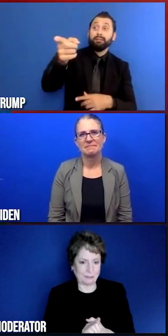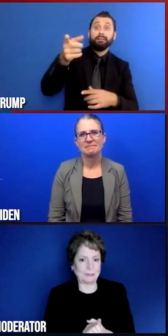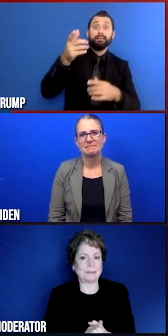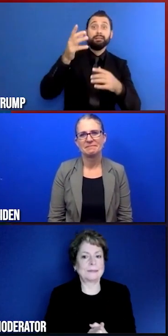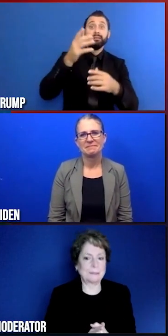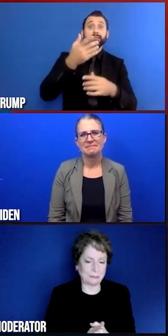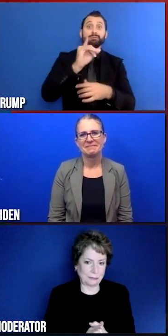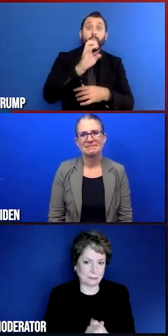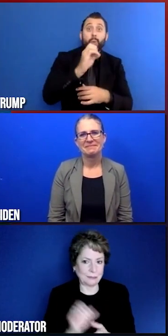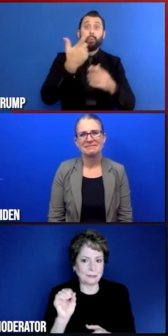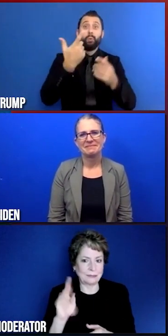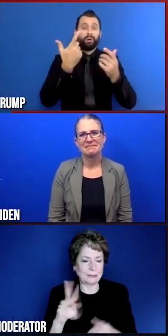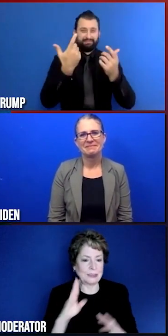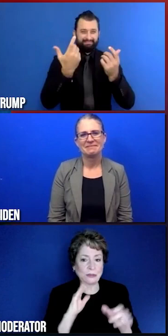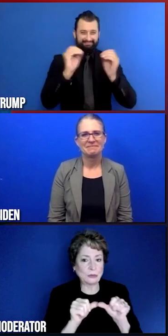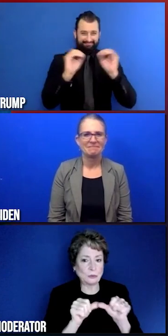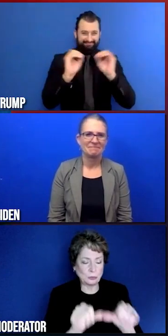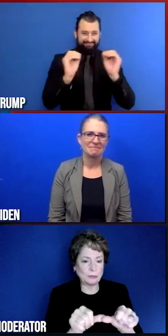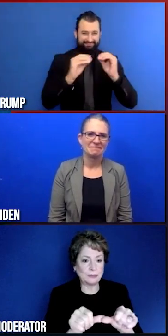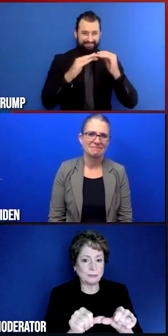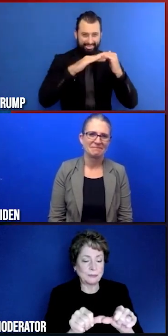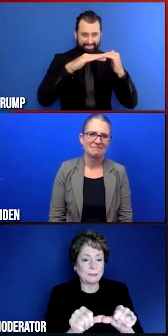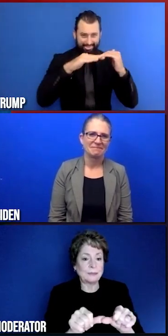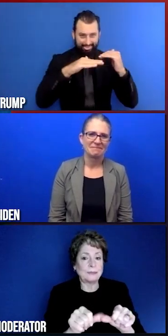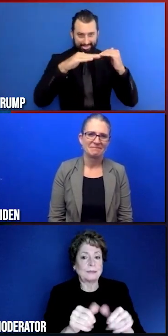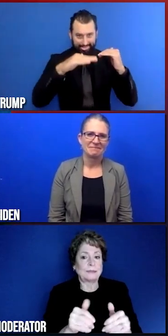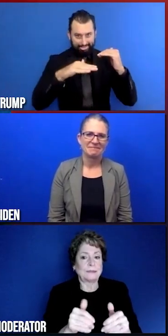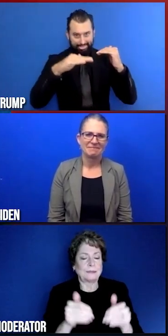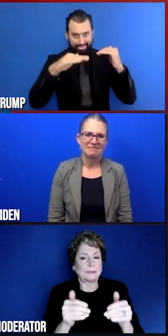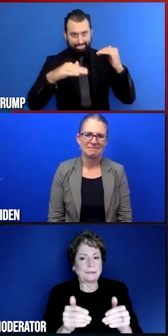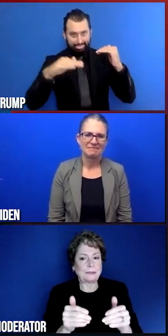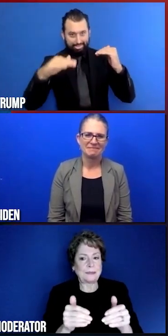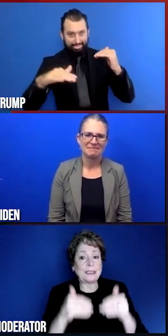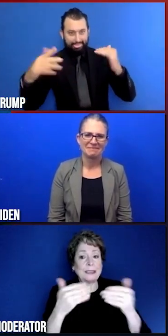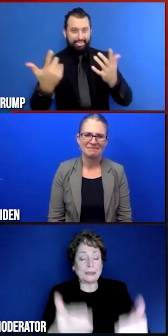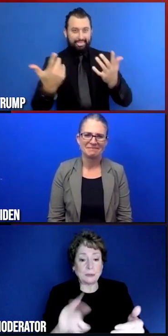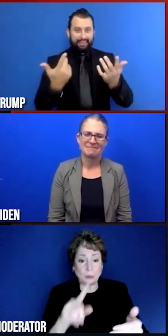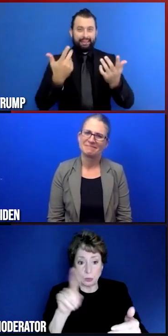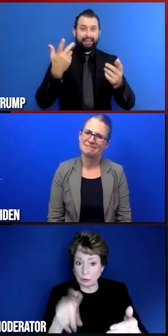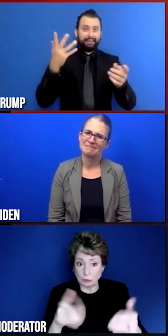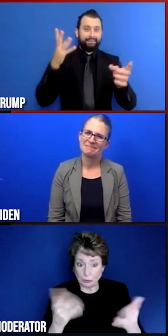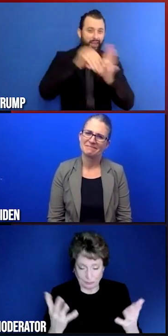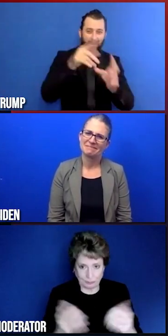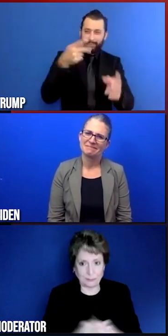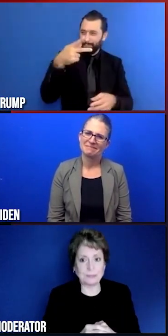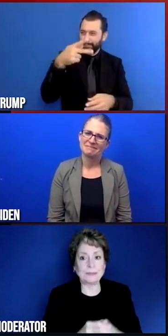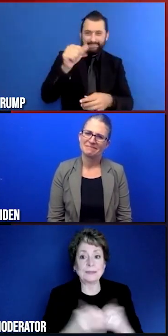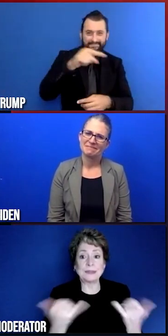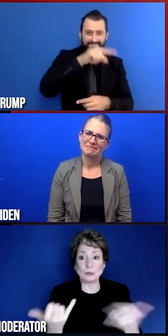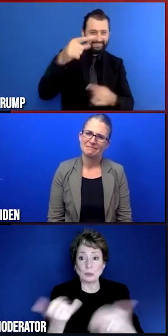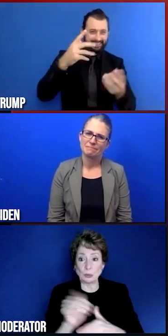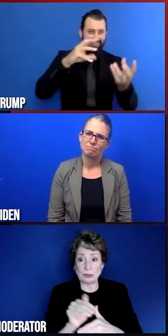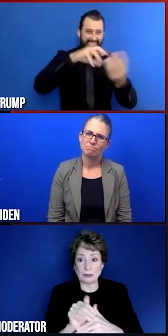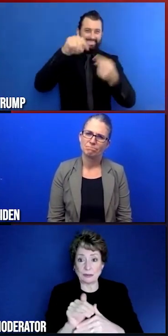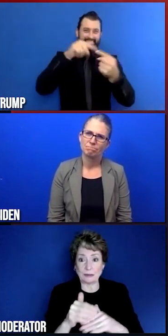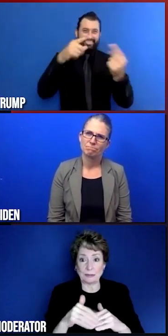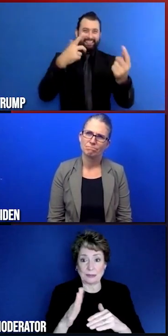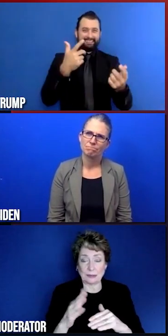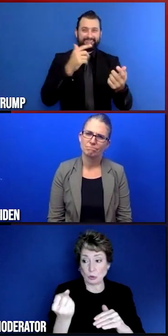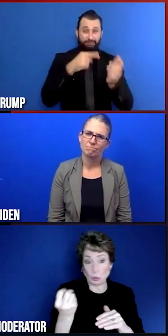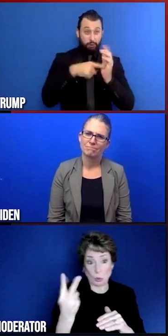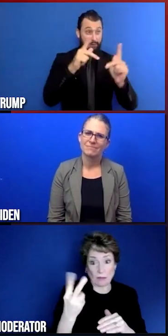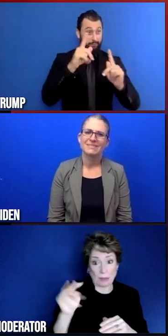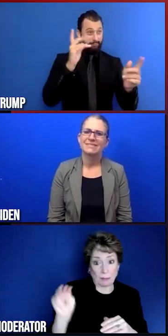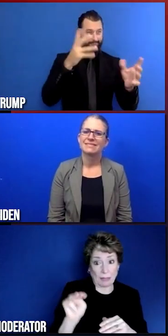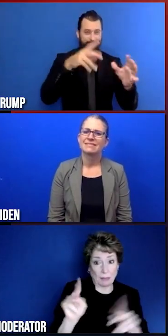question. And the people of Pennsylvania Let me will move show on you to my that. next question, They gentlemen. understand. As of tonight, more than 12 million people are out of work. And as of tonight, 8